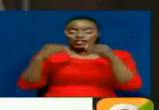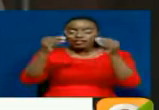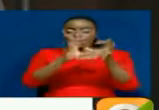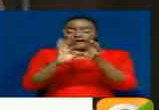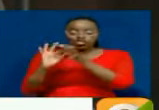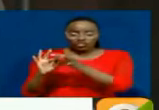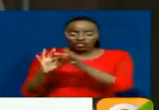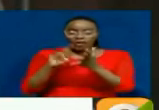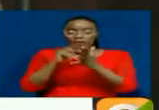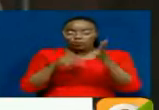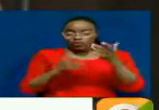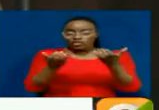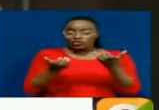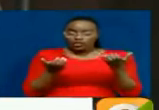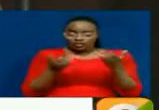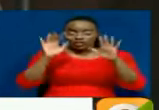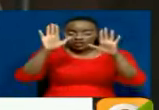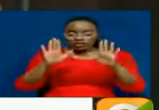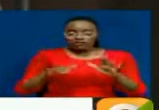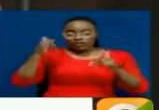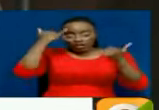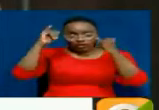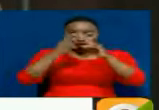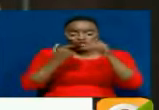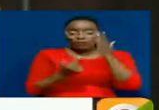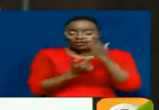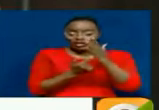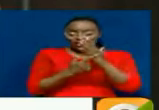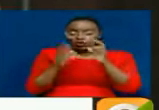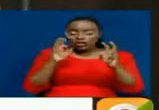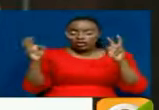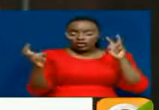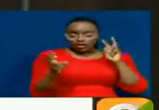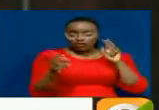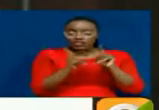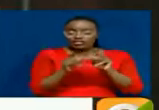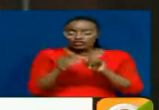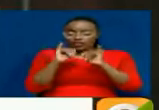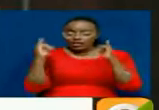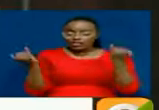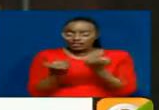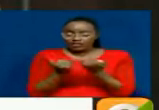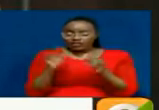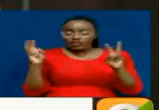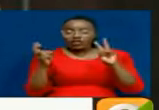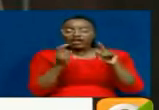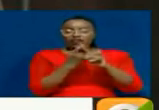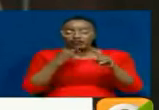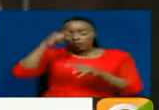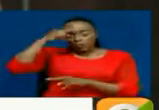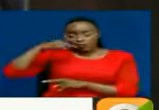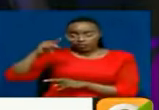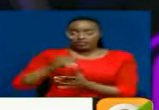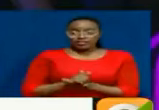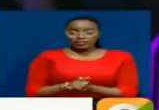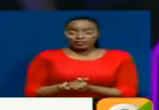chain. Therefore, you need significant innovation from a technical point of view, from an institutional point of view, but also from a policy